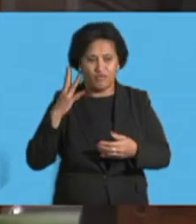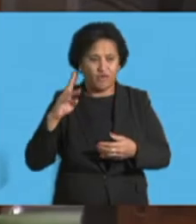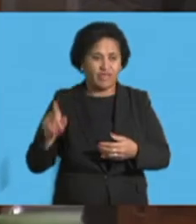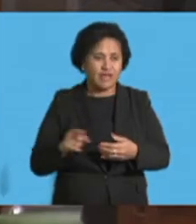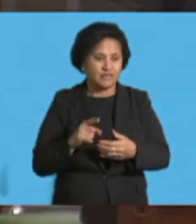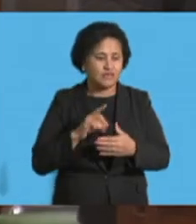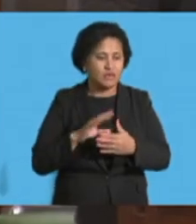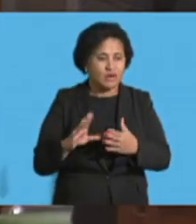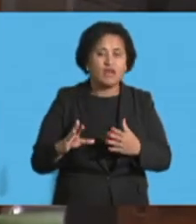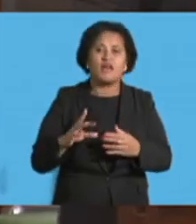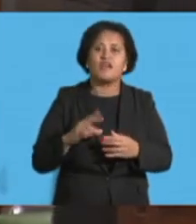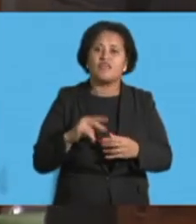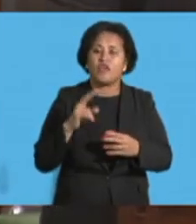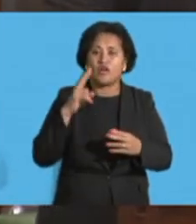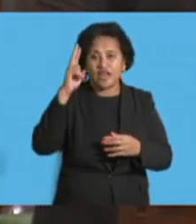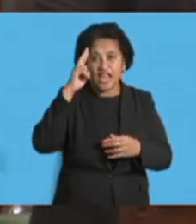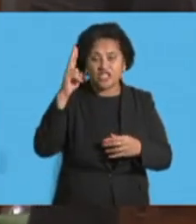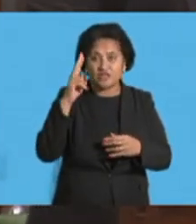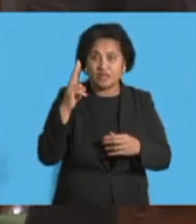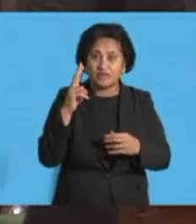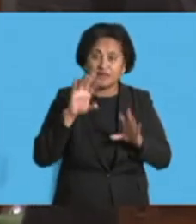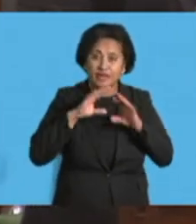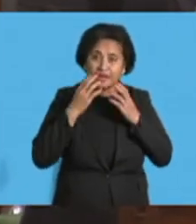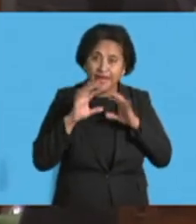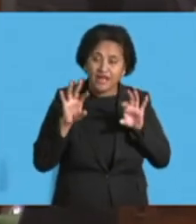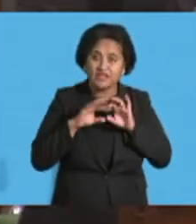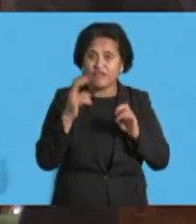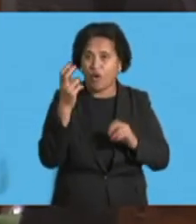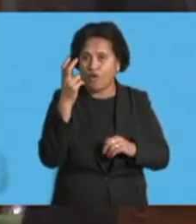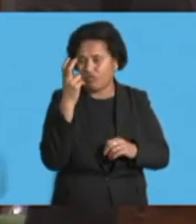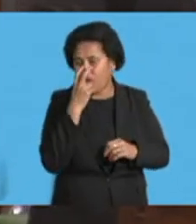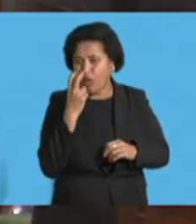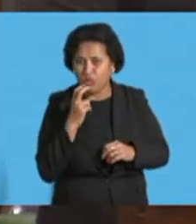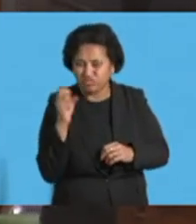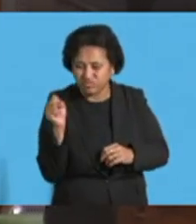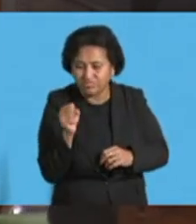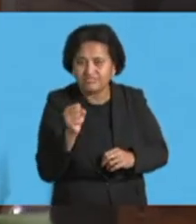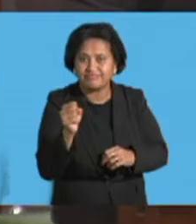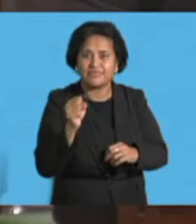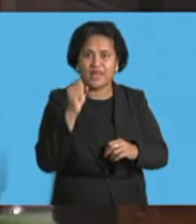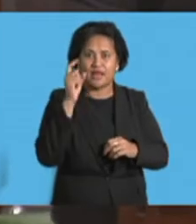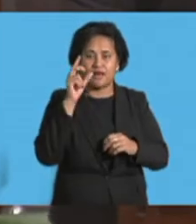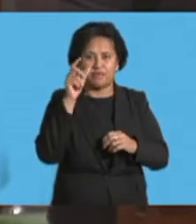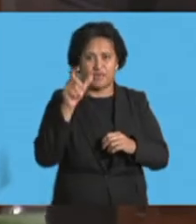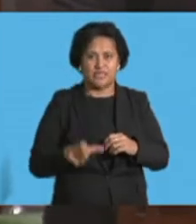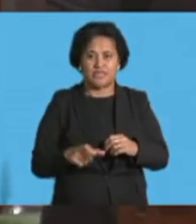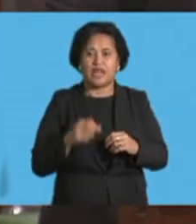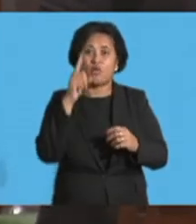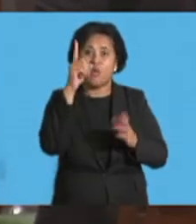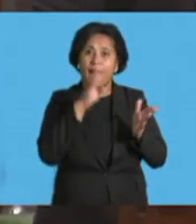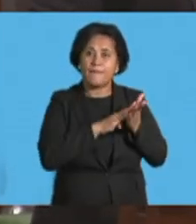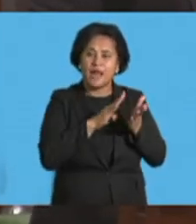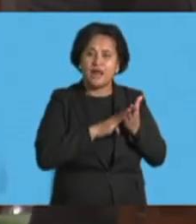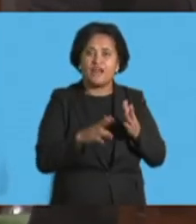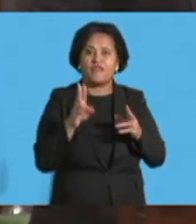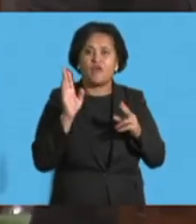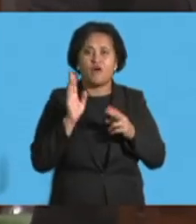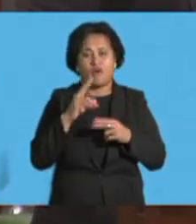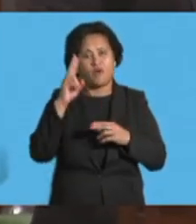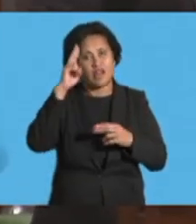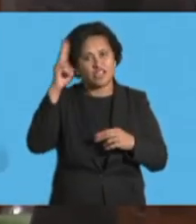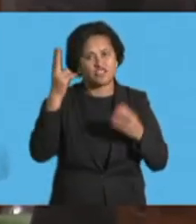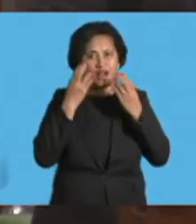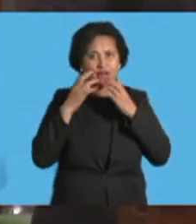Council for Older Persons, and a $1 million operating grant to the Fiji National Council for Disabled Persons to strengthen